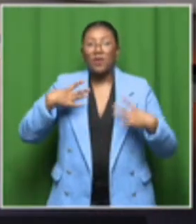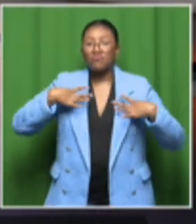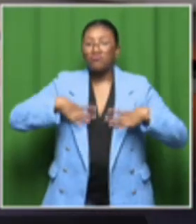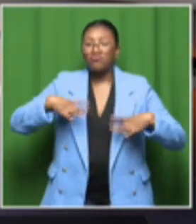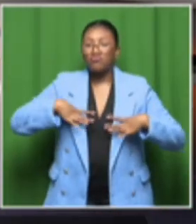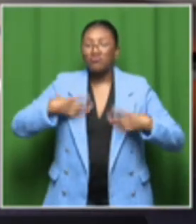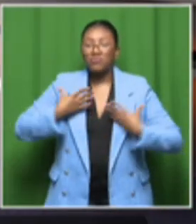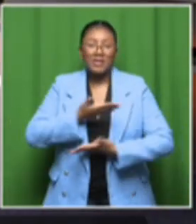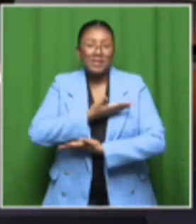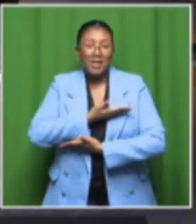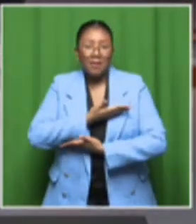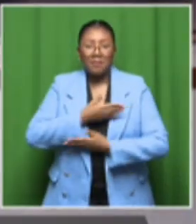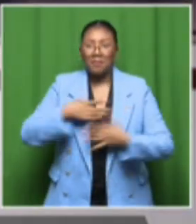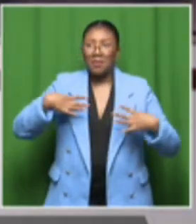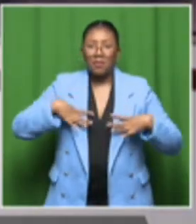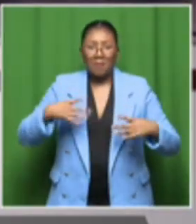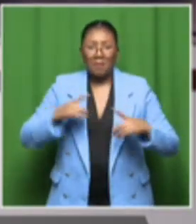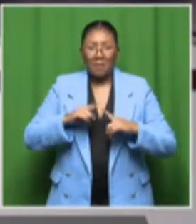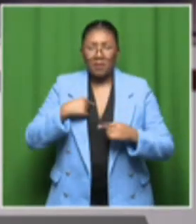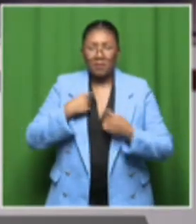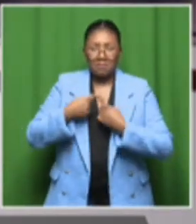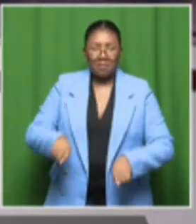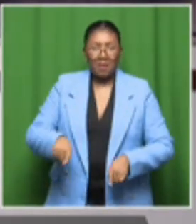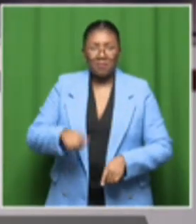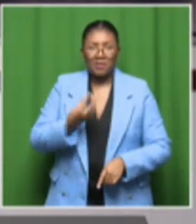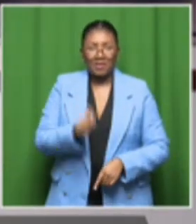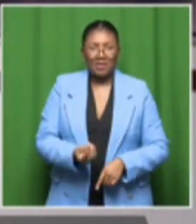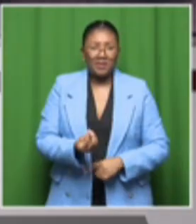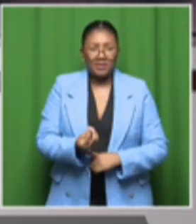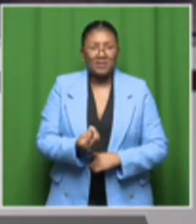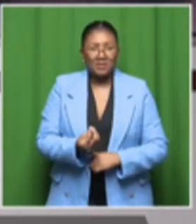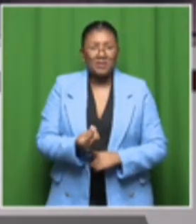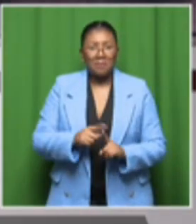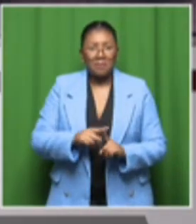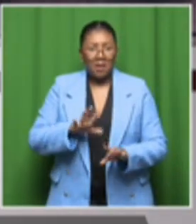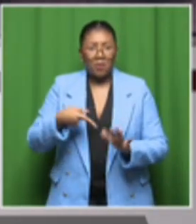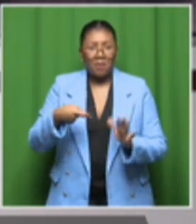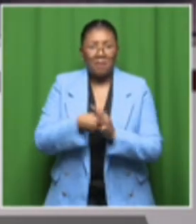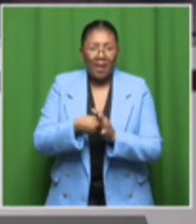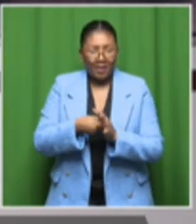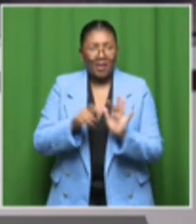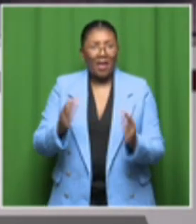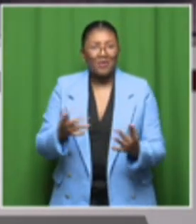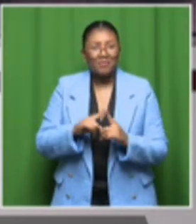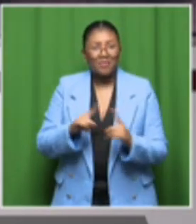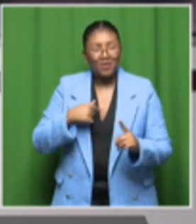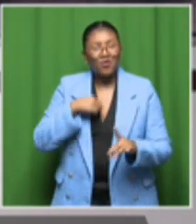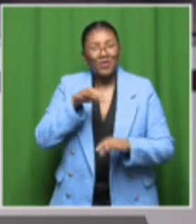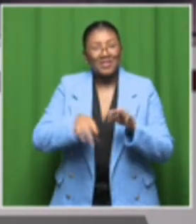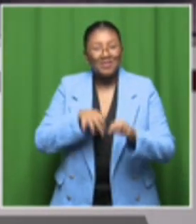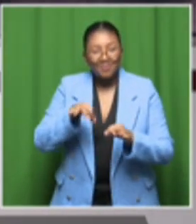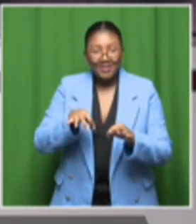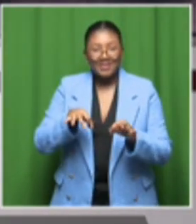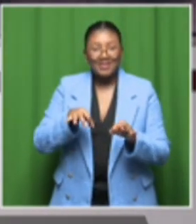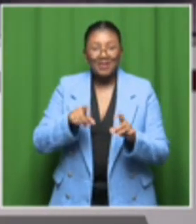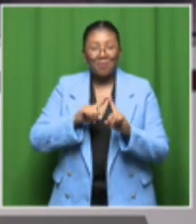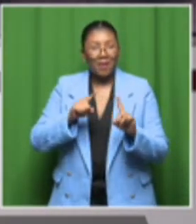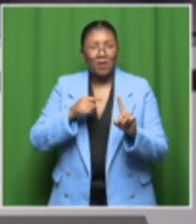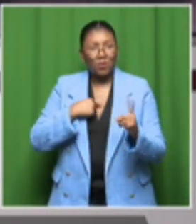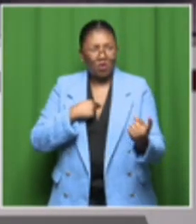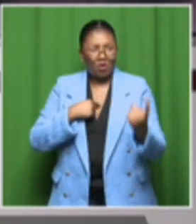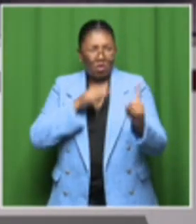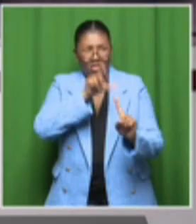was like, but I'm not a kid, Musa, I'm like 40, can I not, you know? So Okay. we had to explain that, no, it's not that we're not calling you a kid,